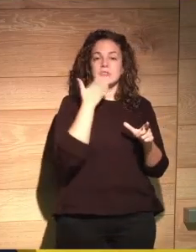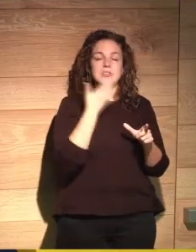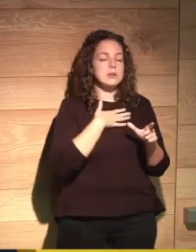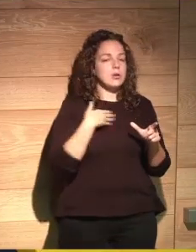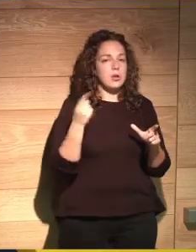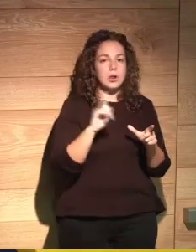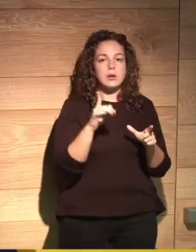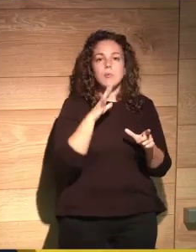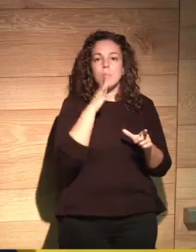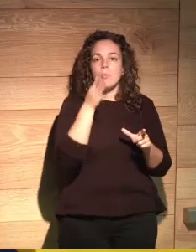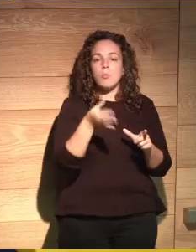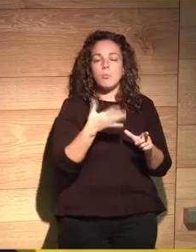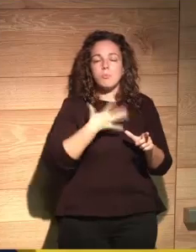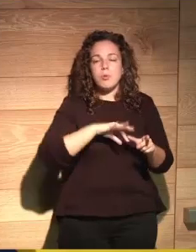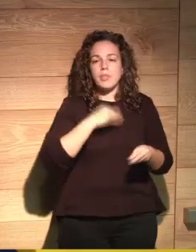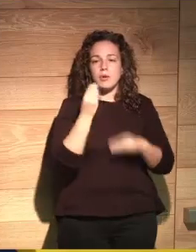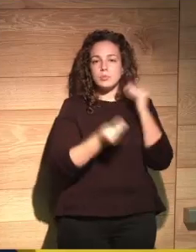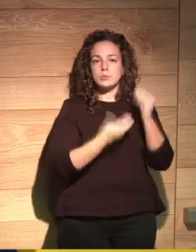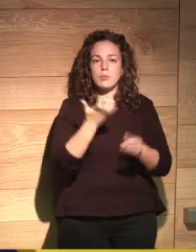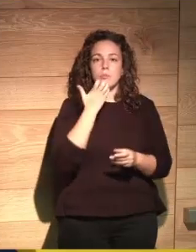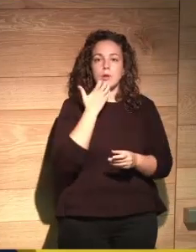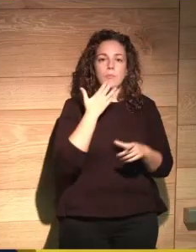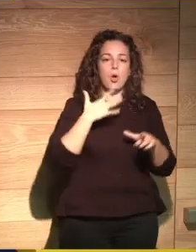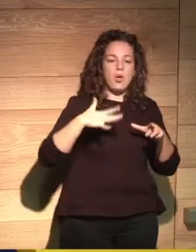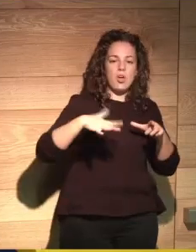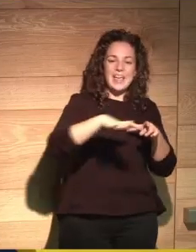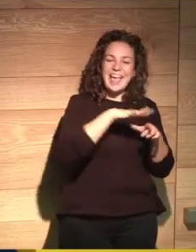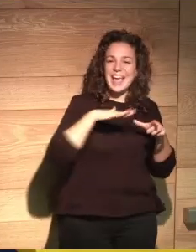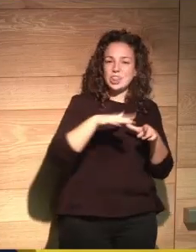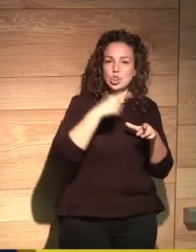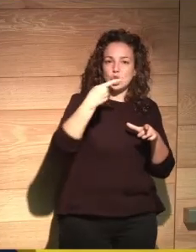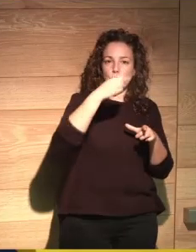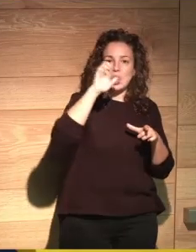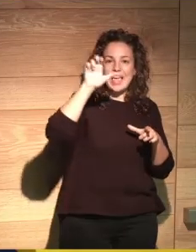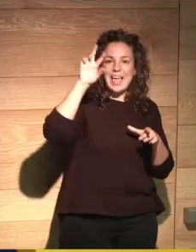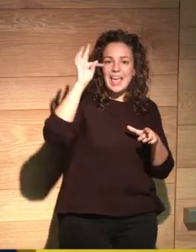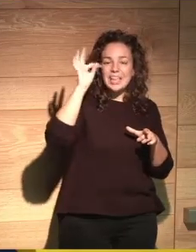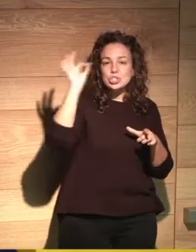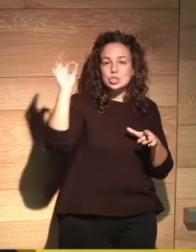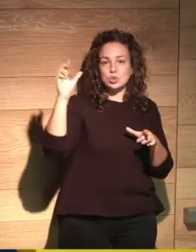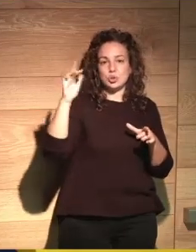if we want to design it in a better way, we could do that. But if we